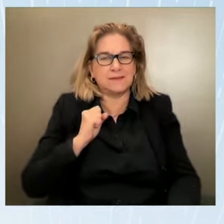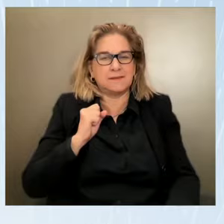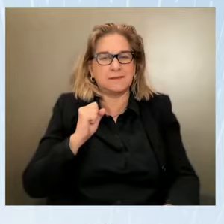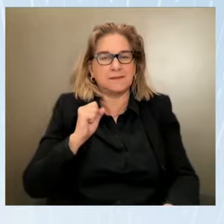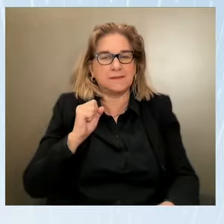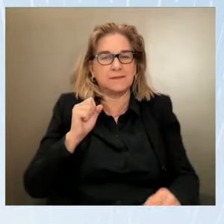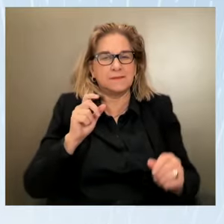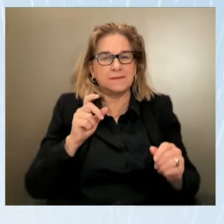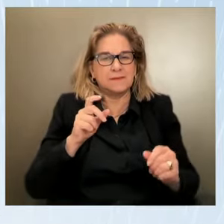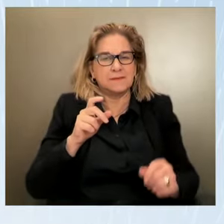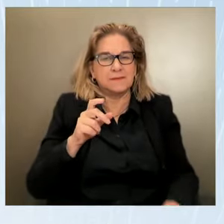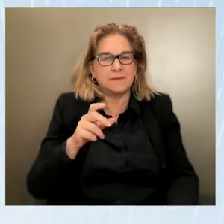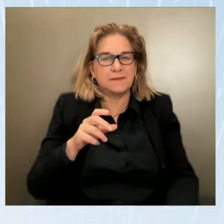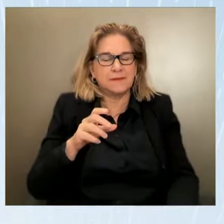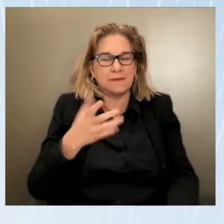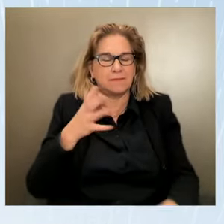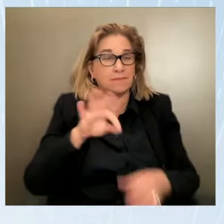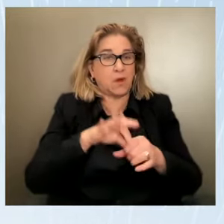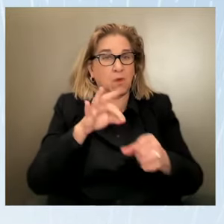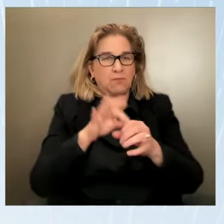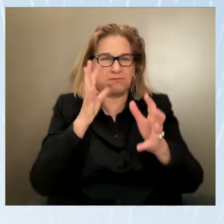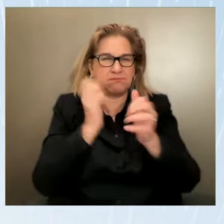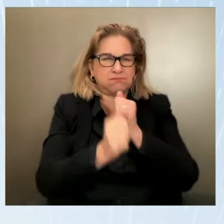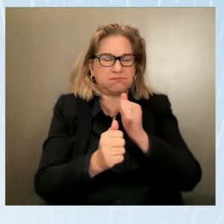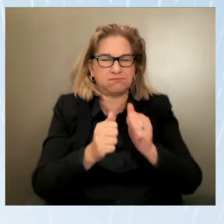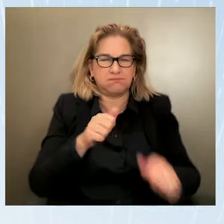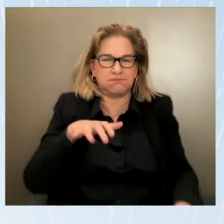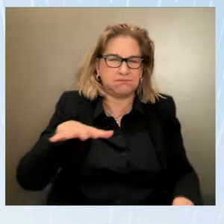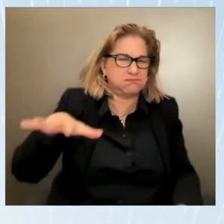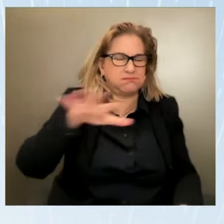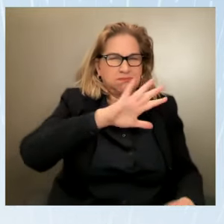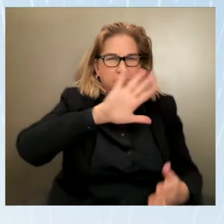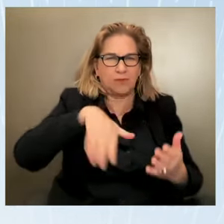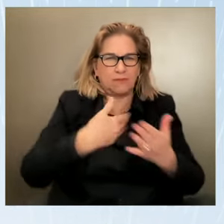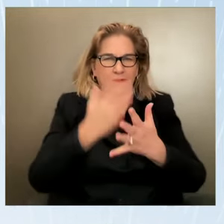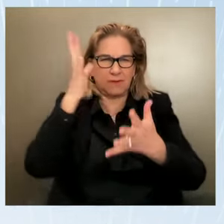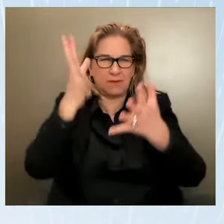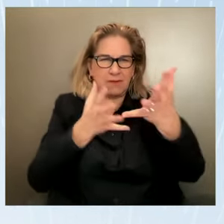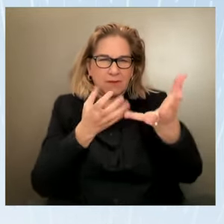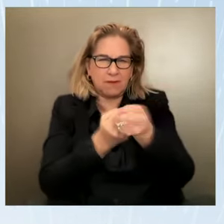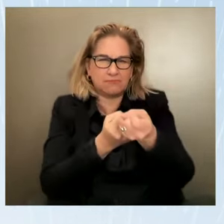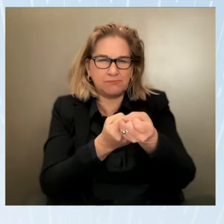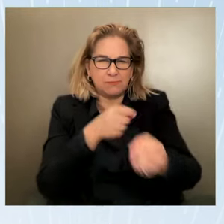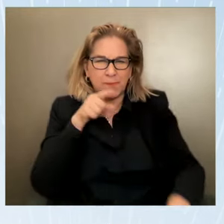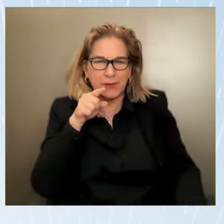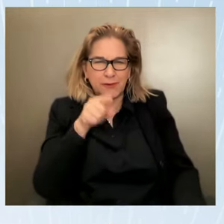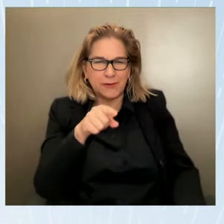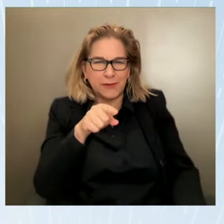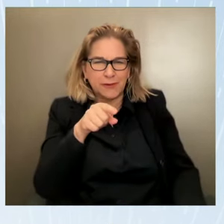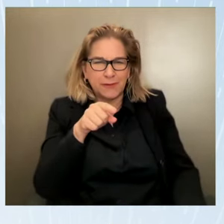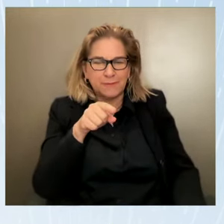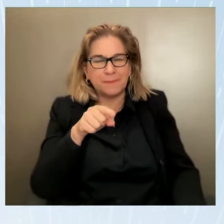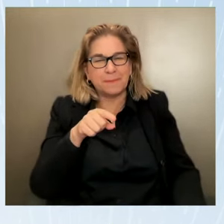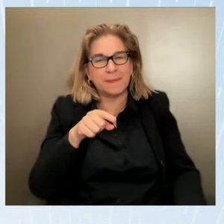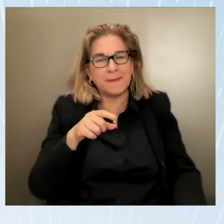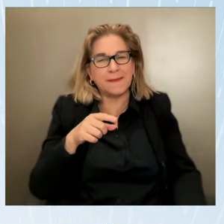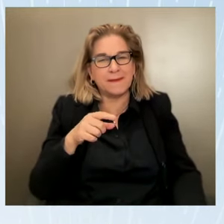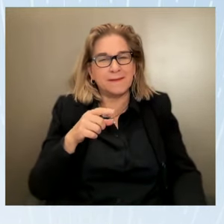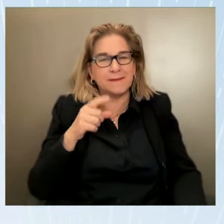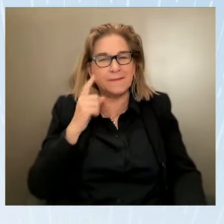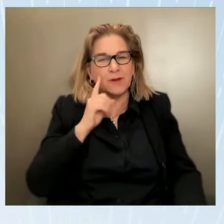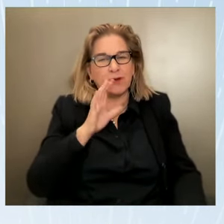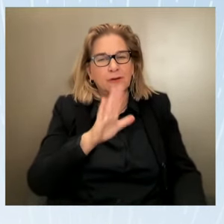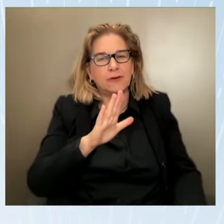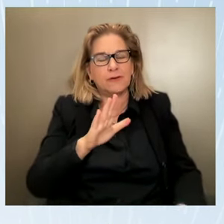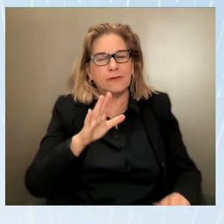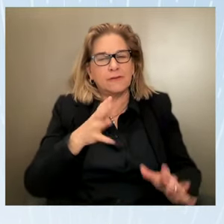to give us an update on the interagency efforts of the Senior Policy Operating Group. We are incredibly excited, Cindy,